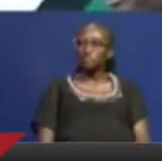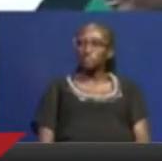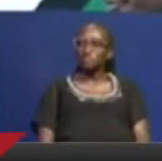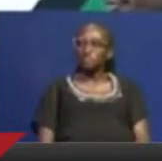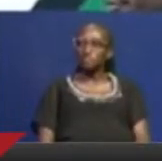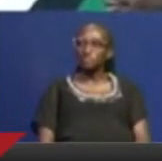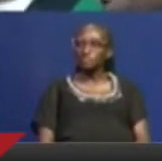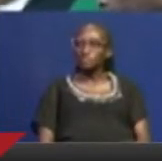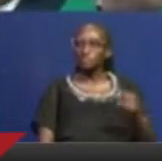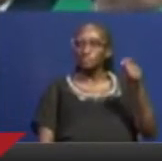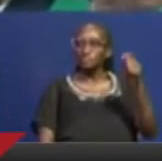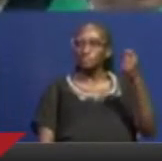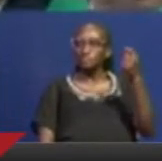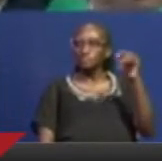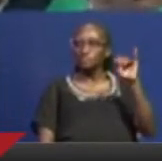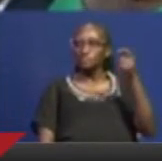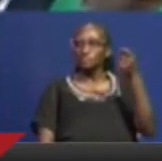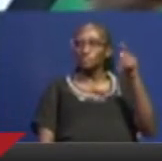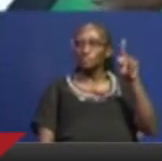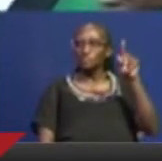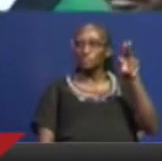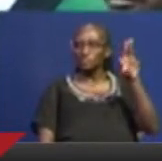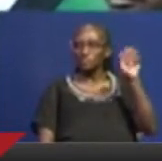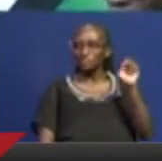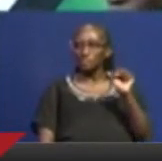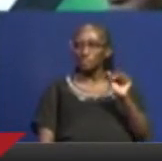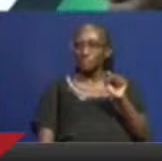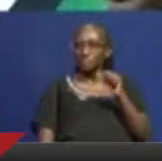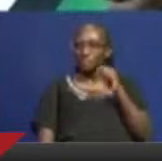Lurambi Titus Hamala Mukwana.